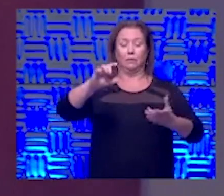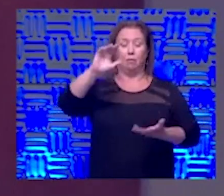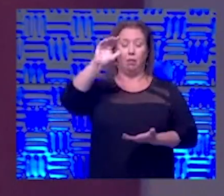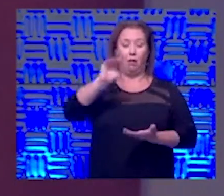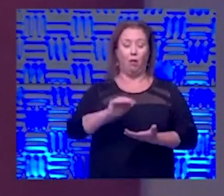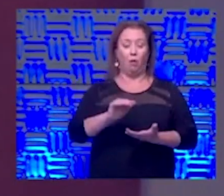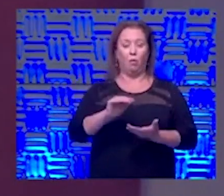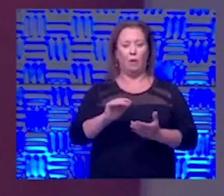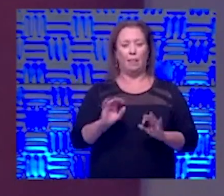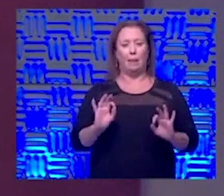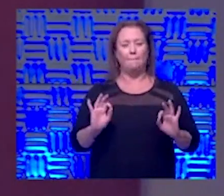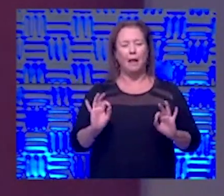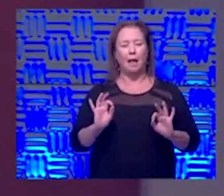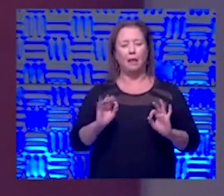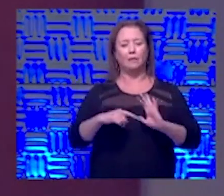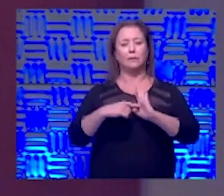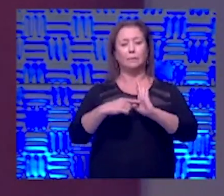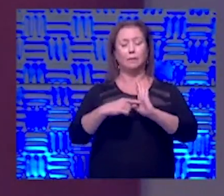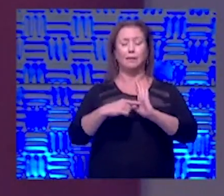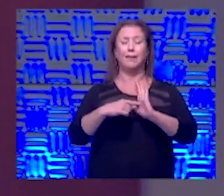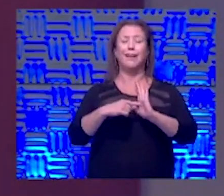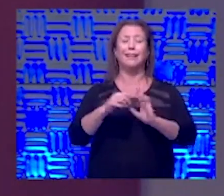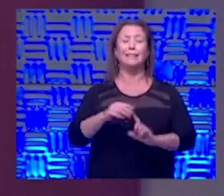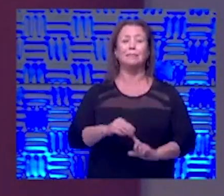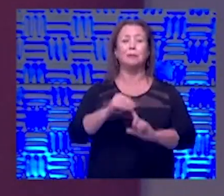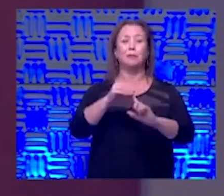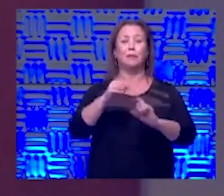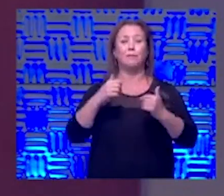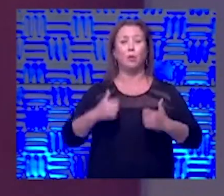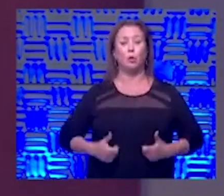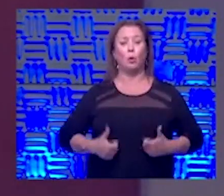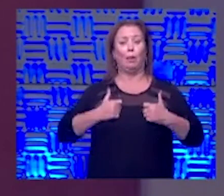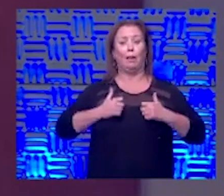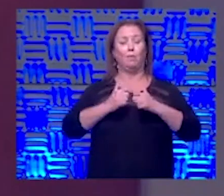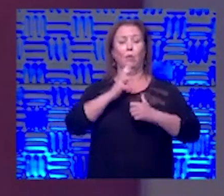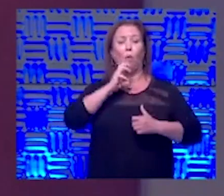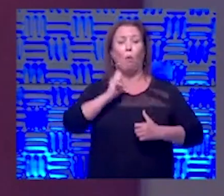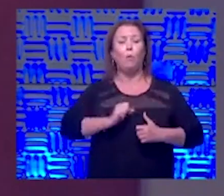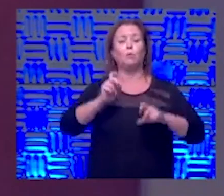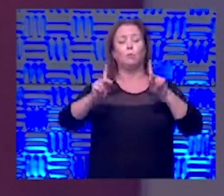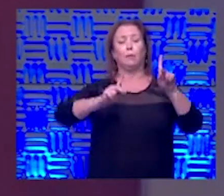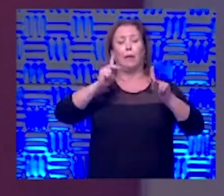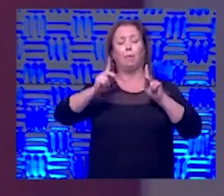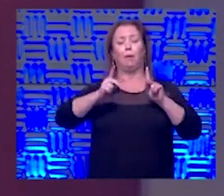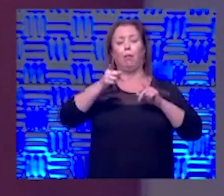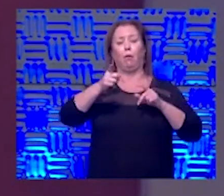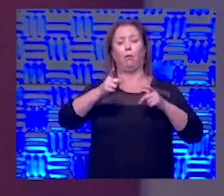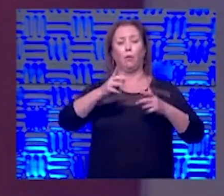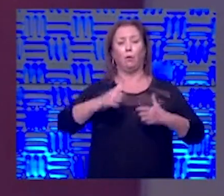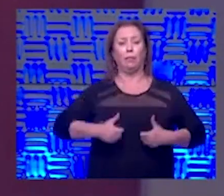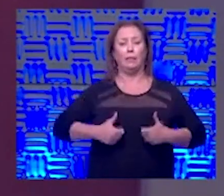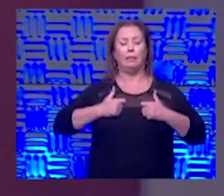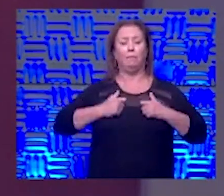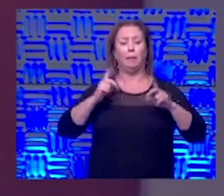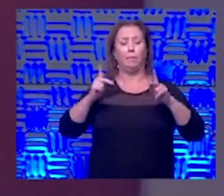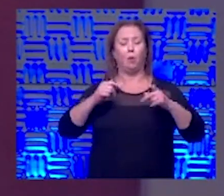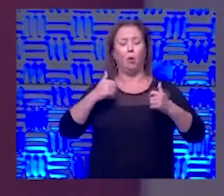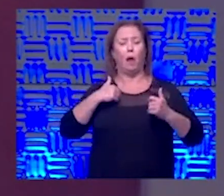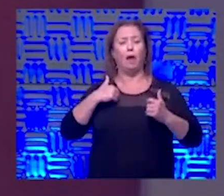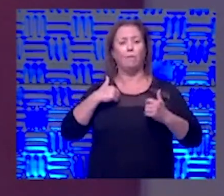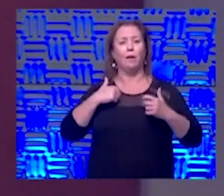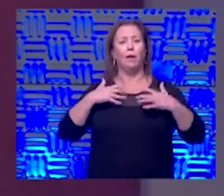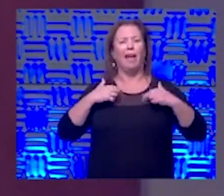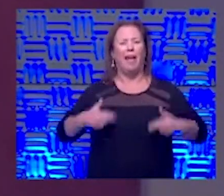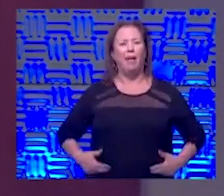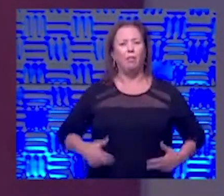with minimal symptoms, especially if you're in a household with older people, if you're in a household with people with underlying conditions,